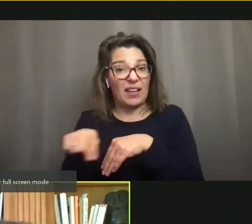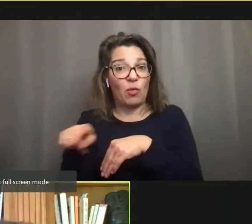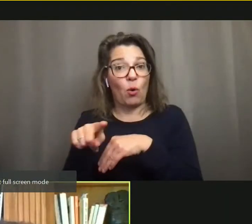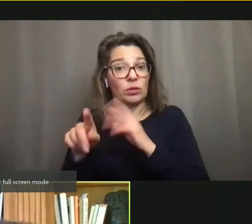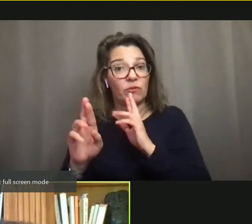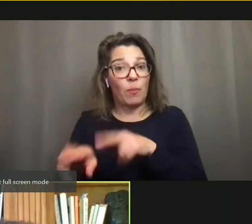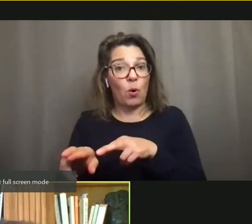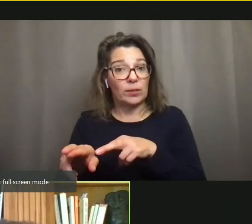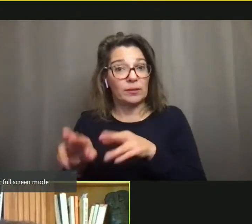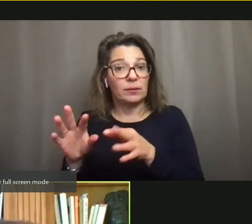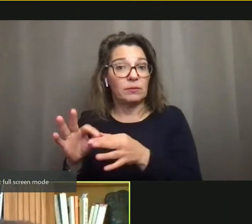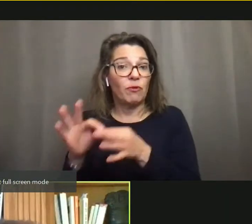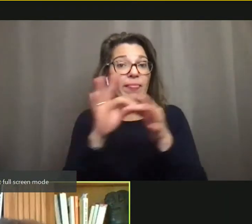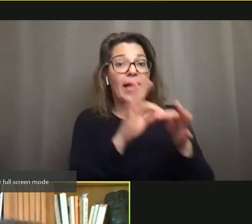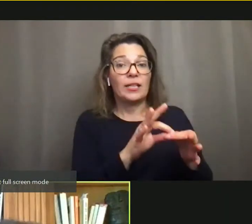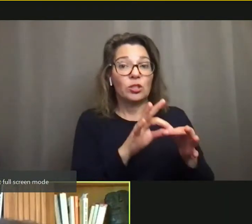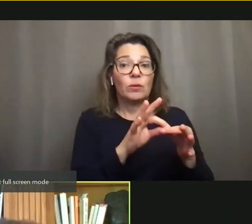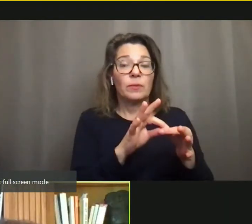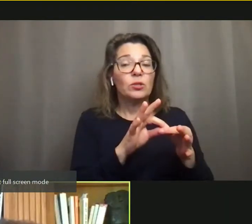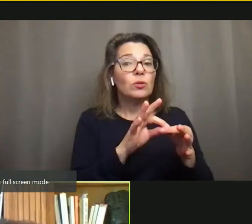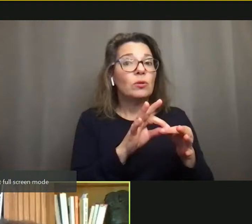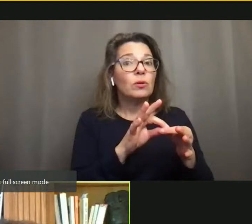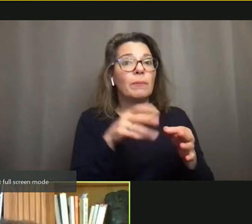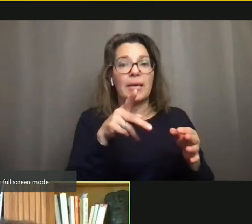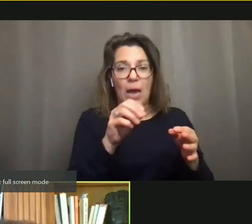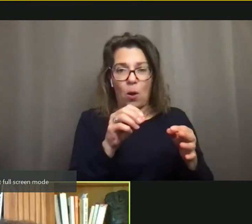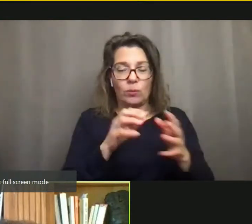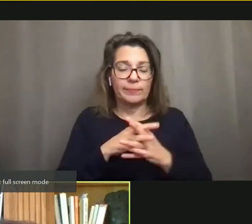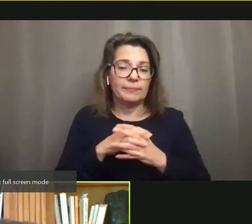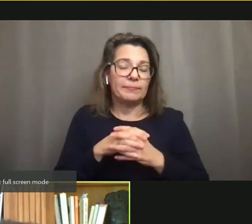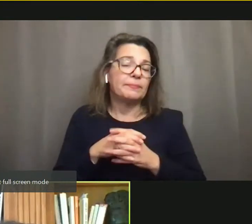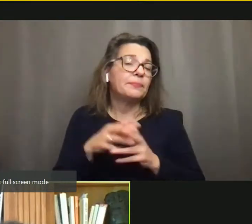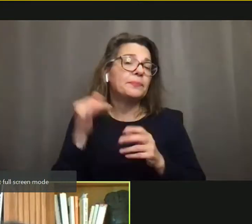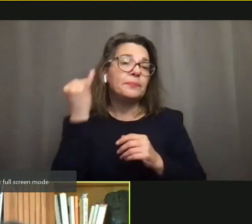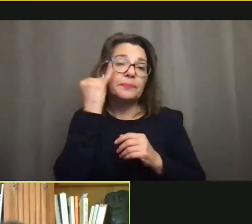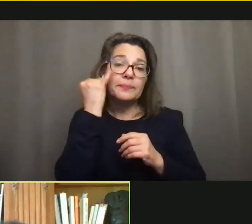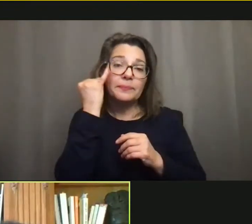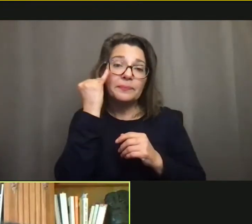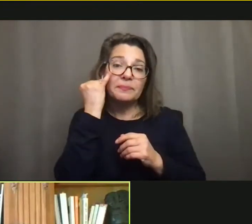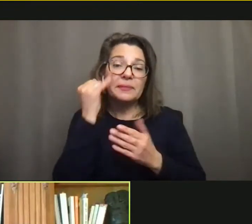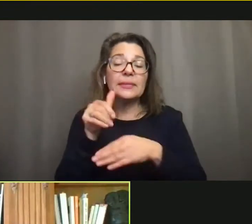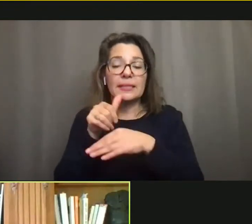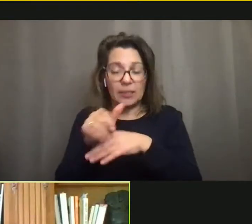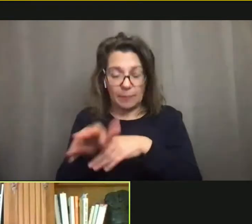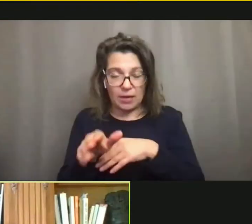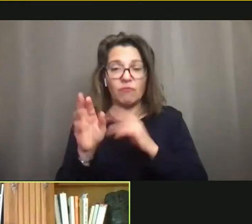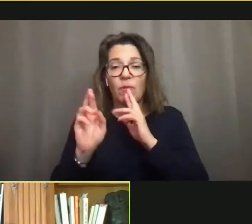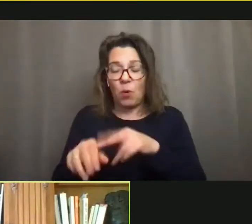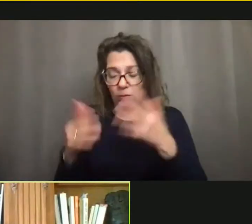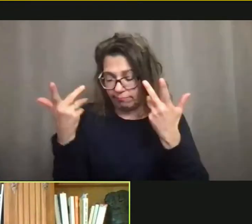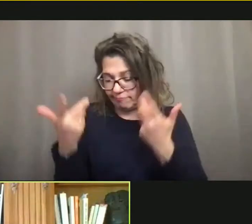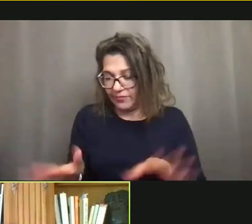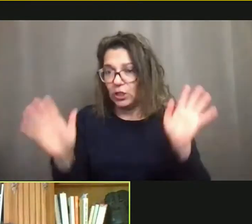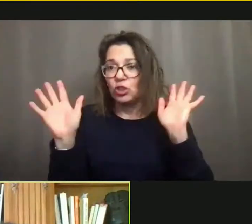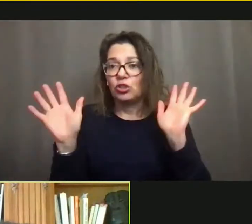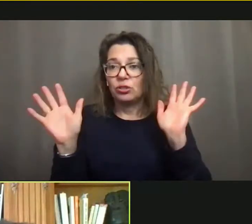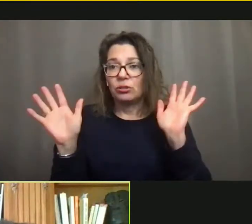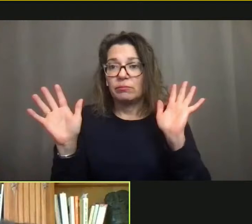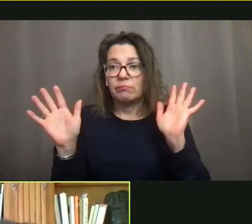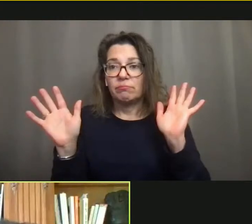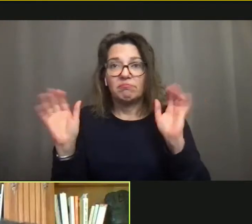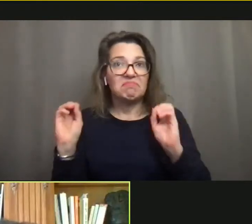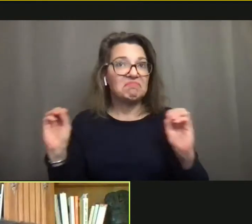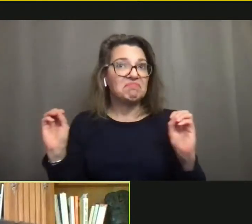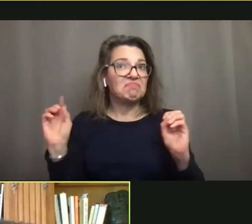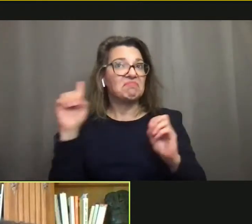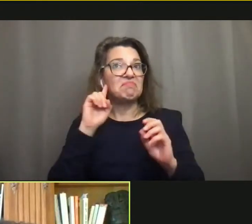and the relationship with the PO. So if an individual submits a progress report and they have not had a